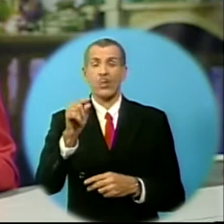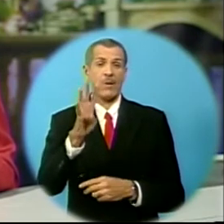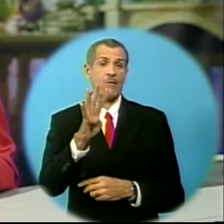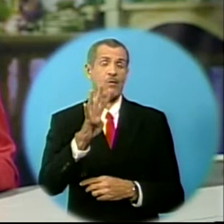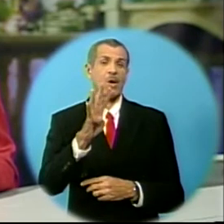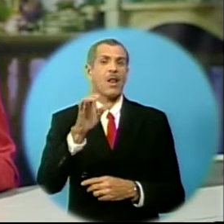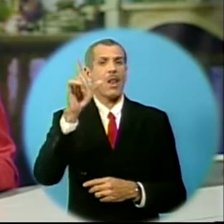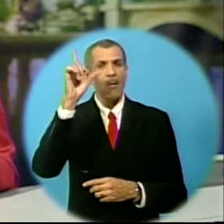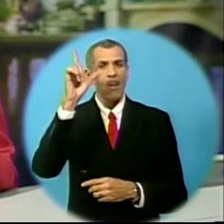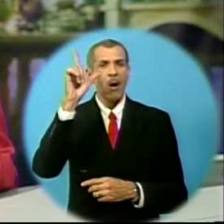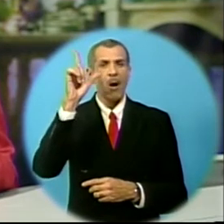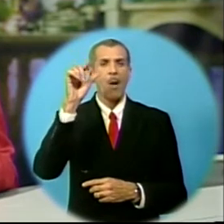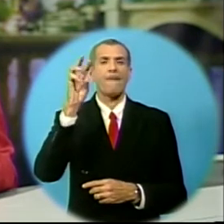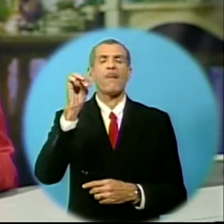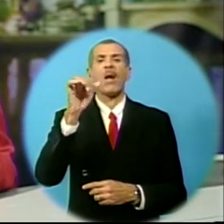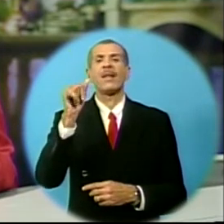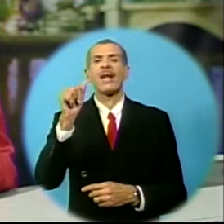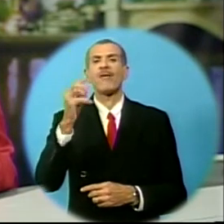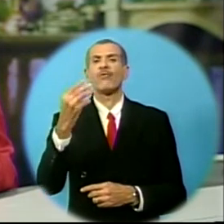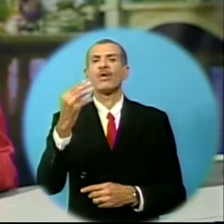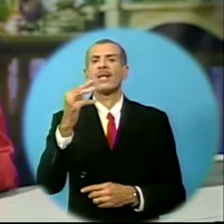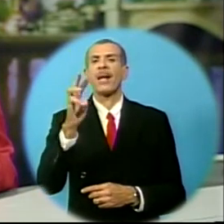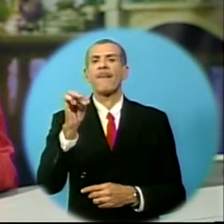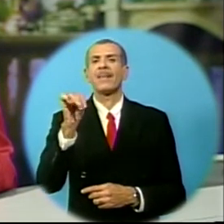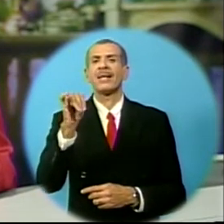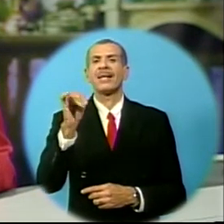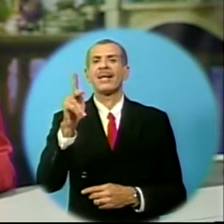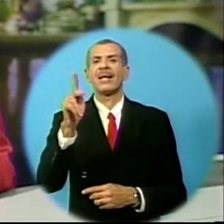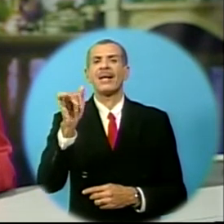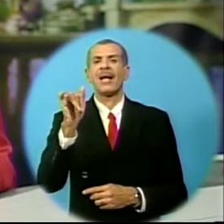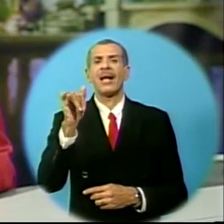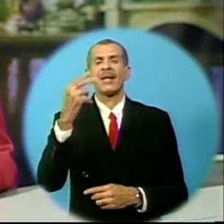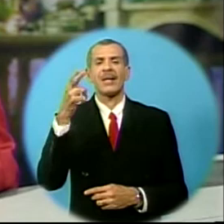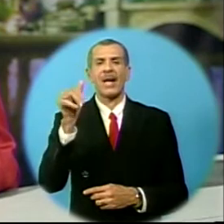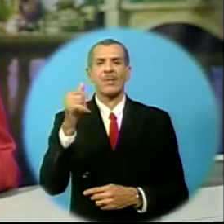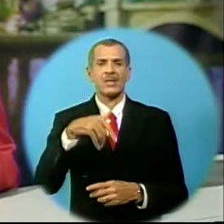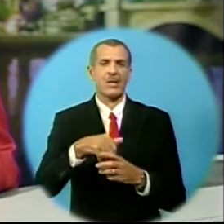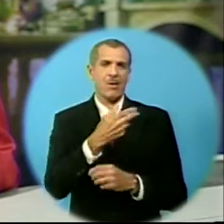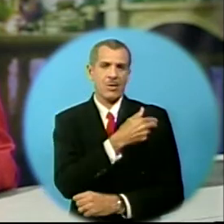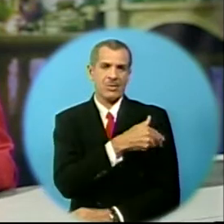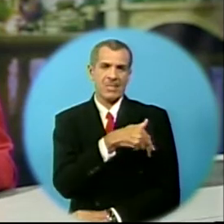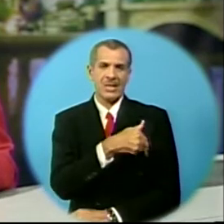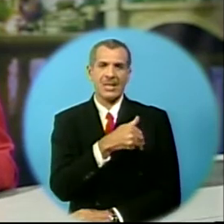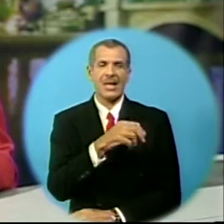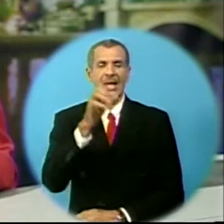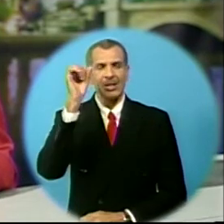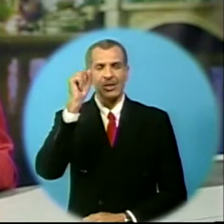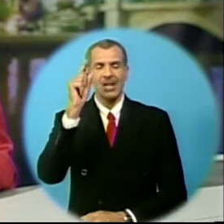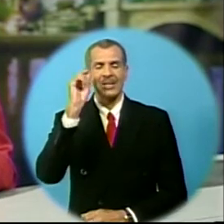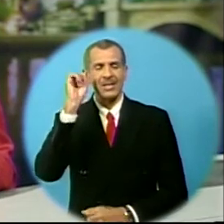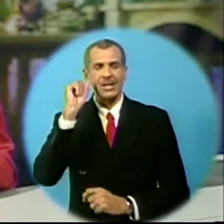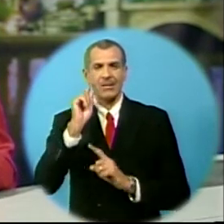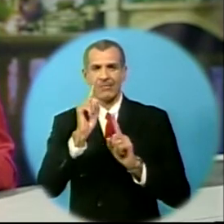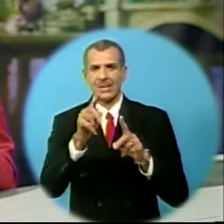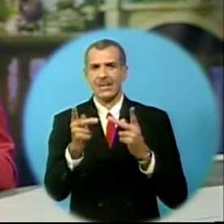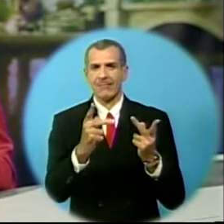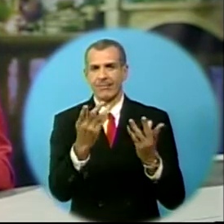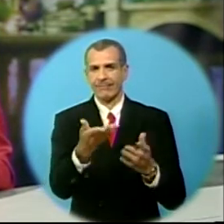LeRon Motley and 14-year-old Micaiah Knight had to be hospitalized. Shane Seeley visited the area this morning.